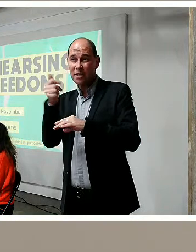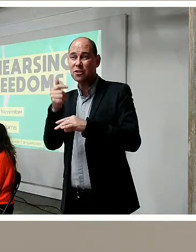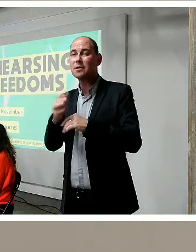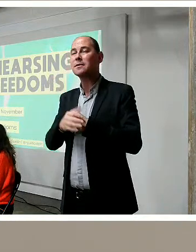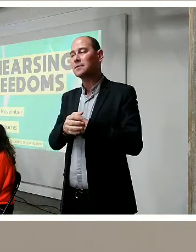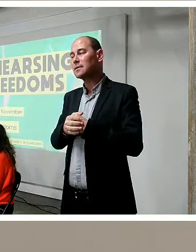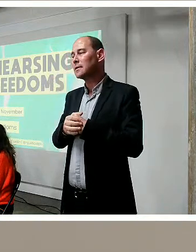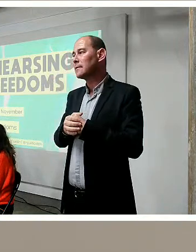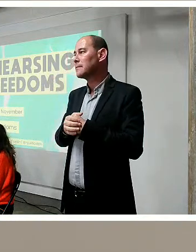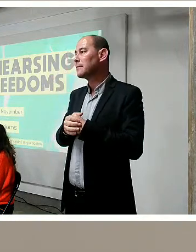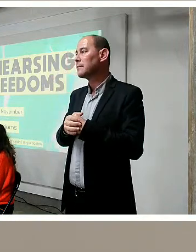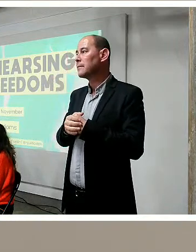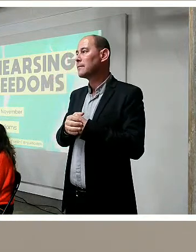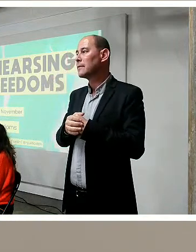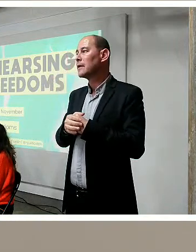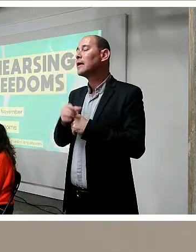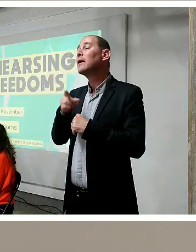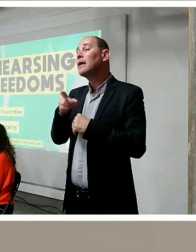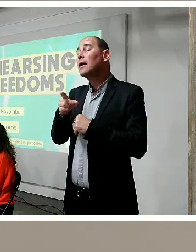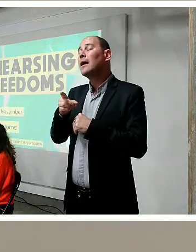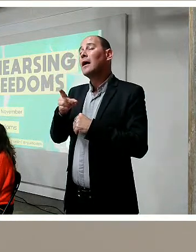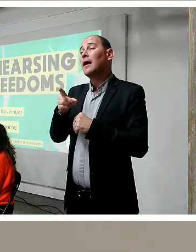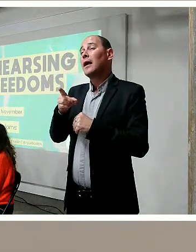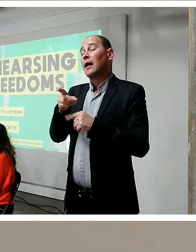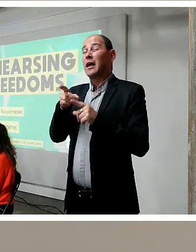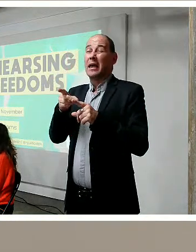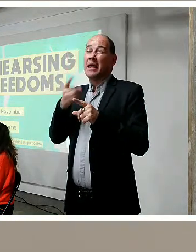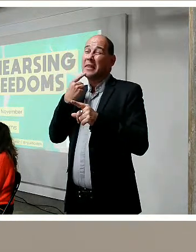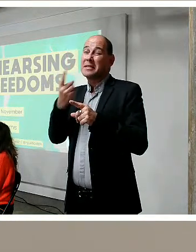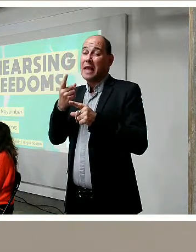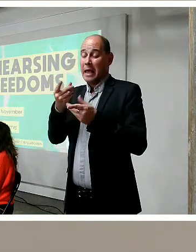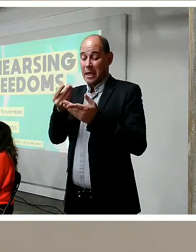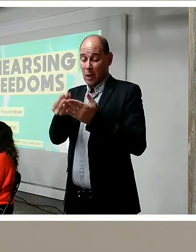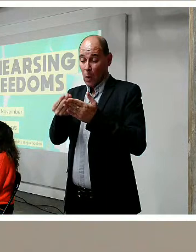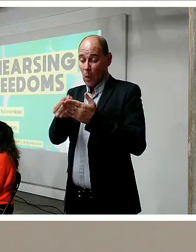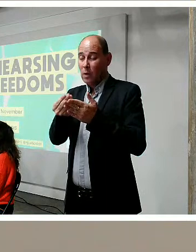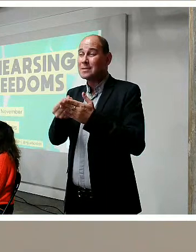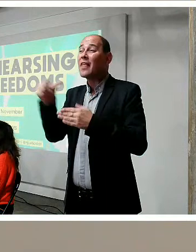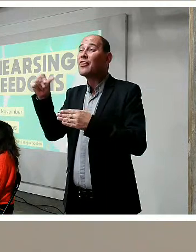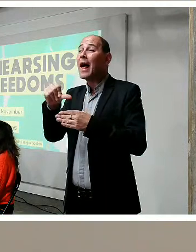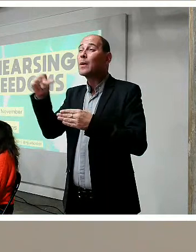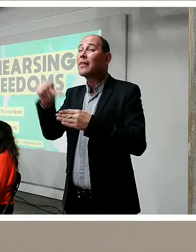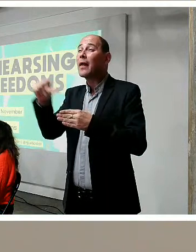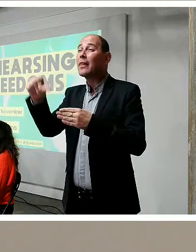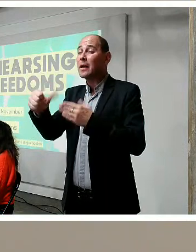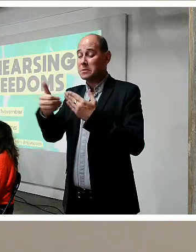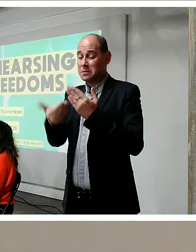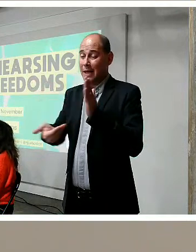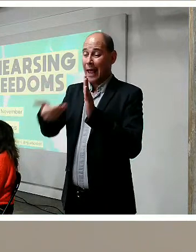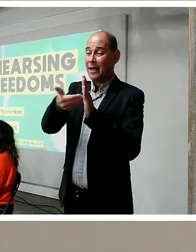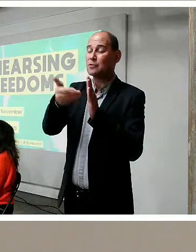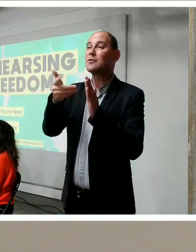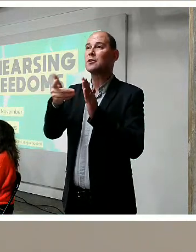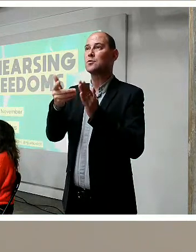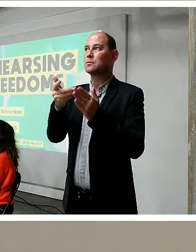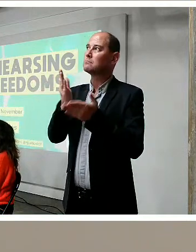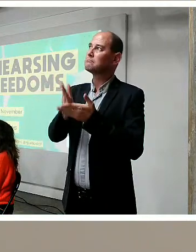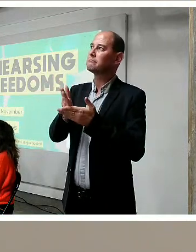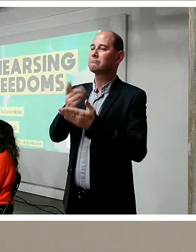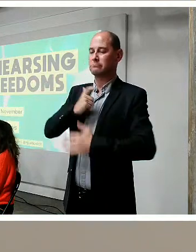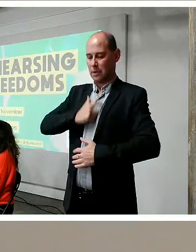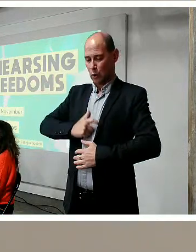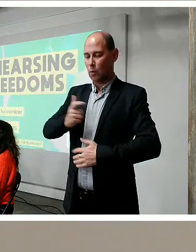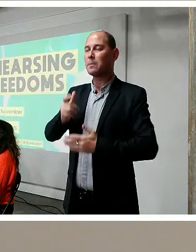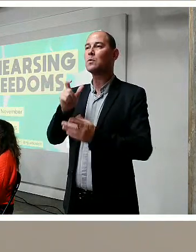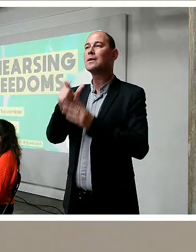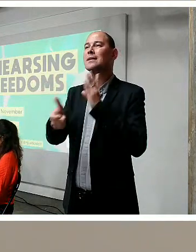be disabled in this world. And it's meant to be a tool that allows us access to other support. How devastating